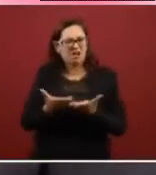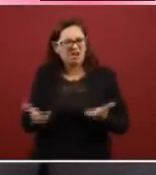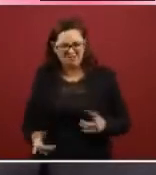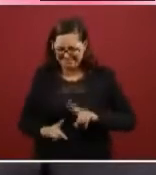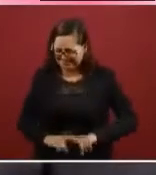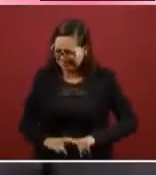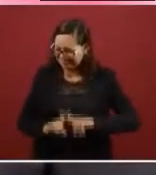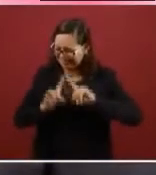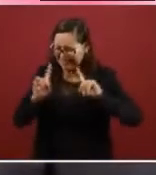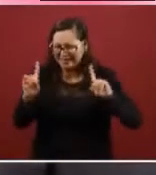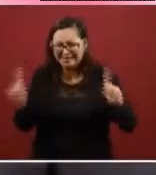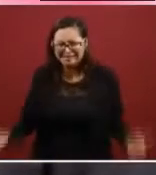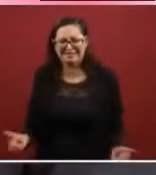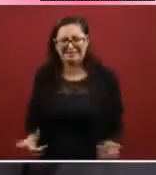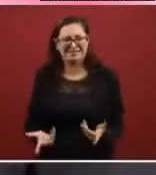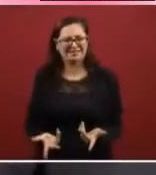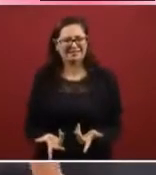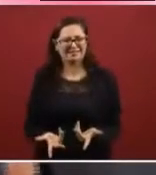the opposite.